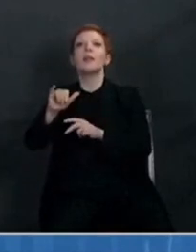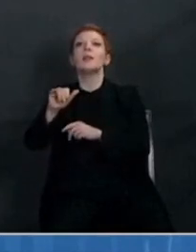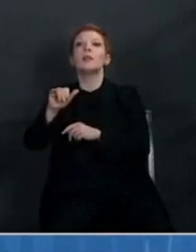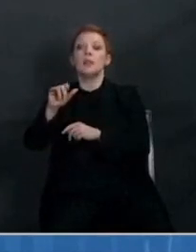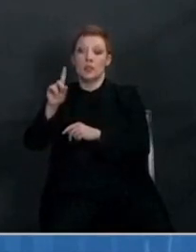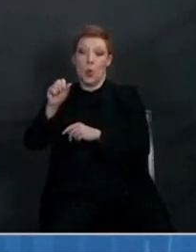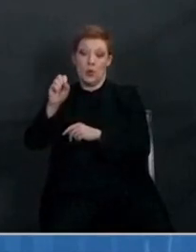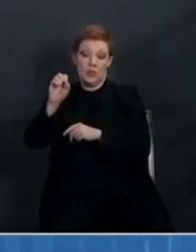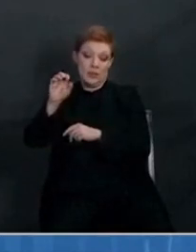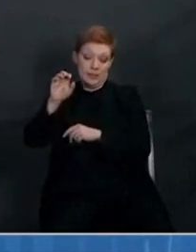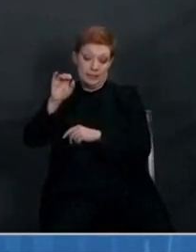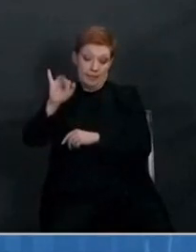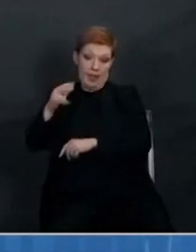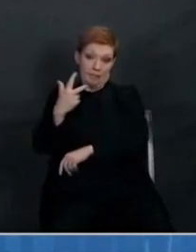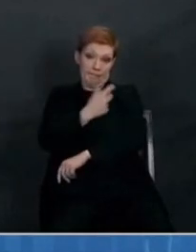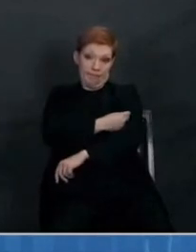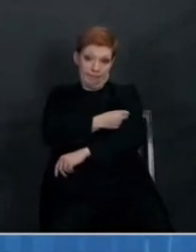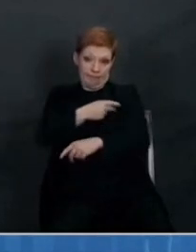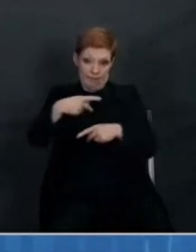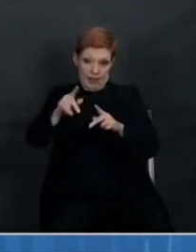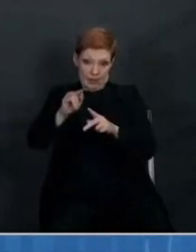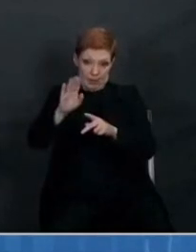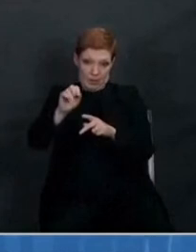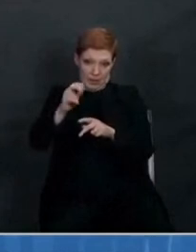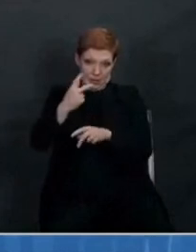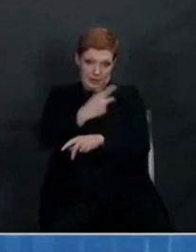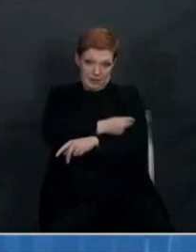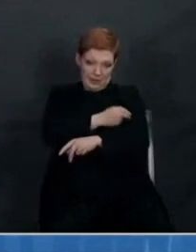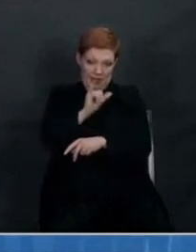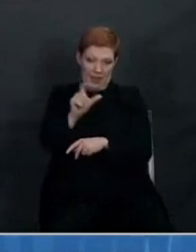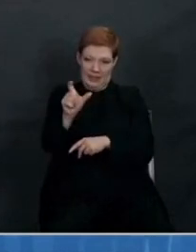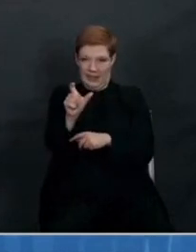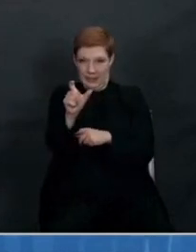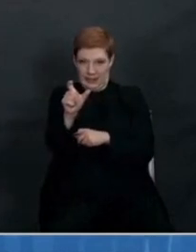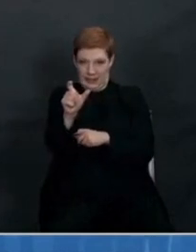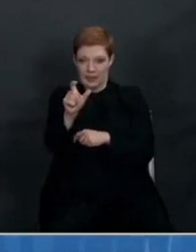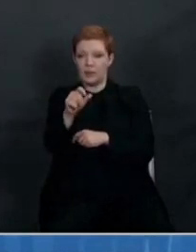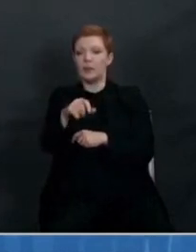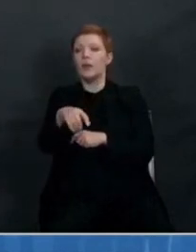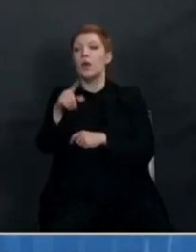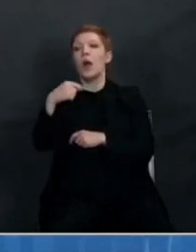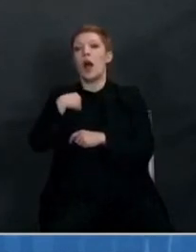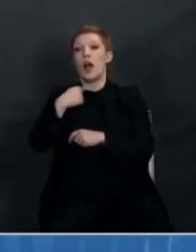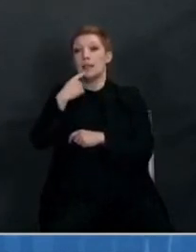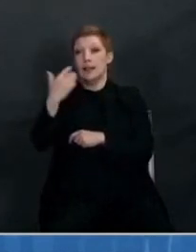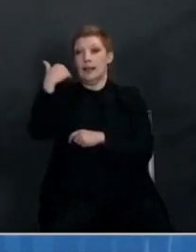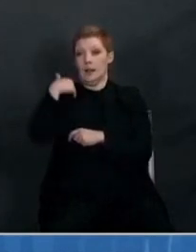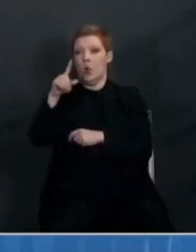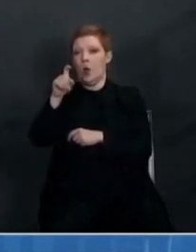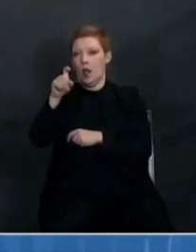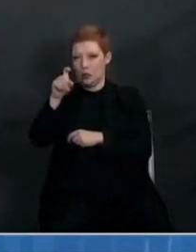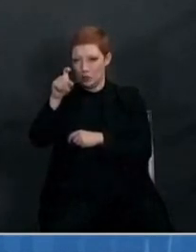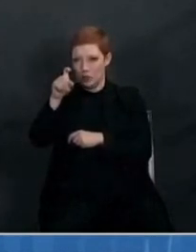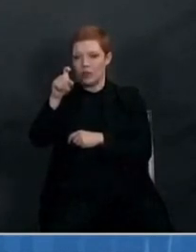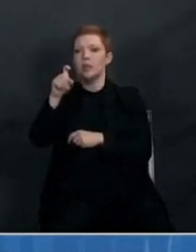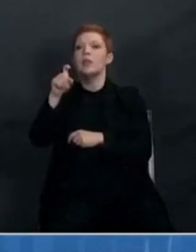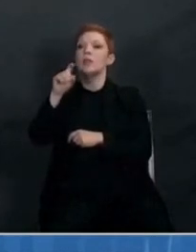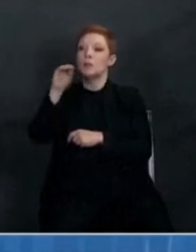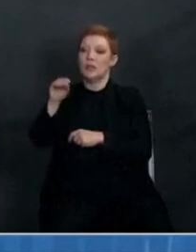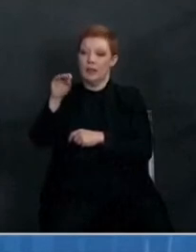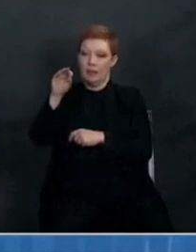Friday, in answer to a question, I said 100% of Pfizer kits contained low dead space